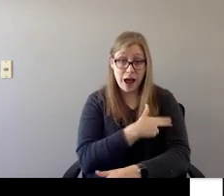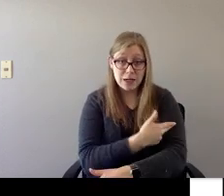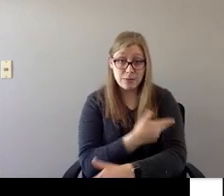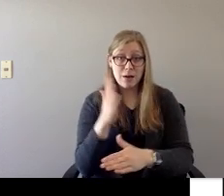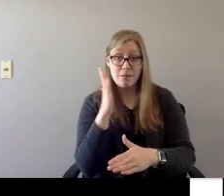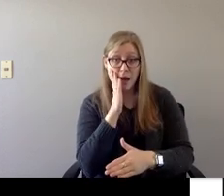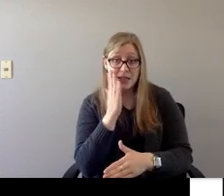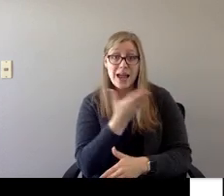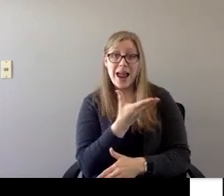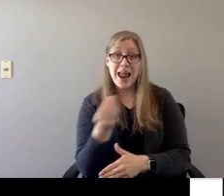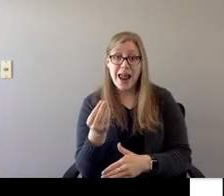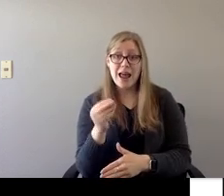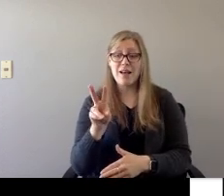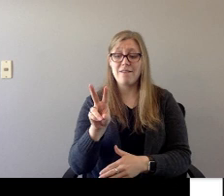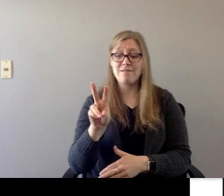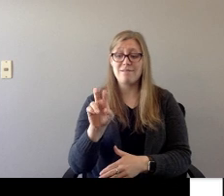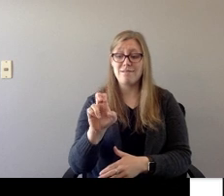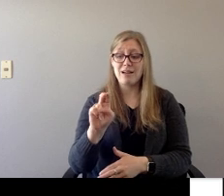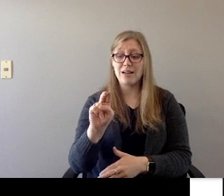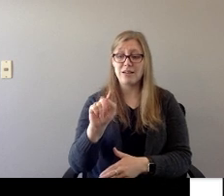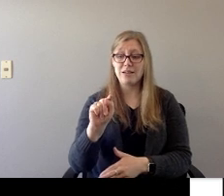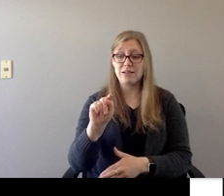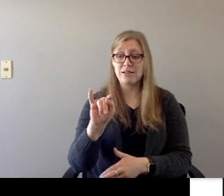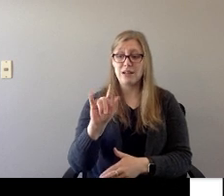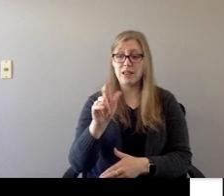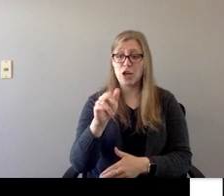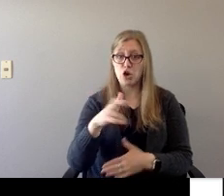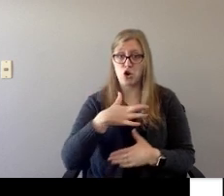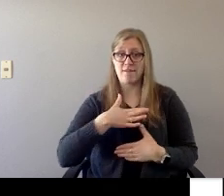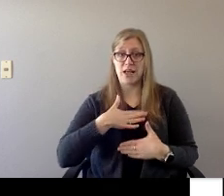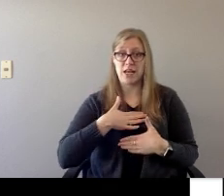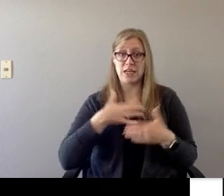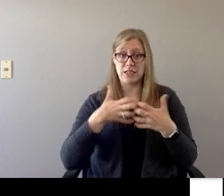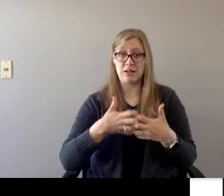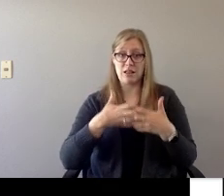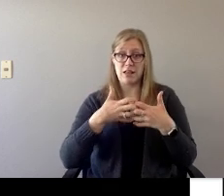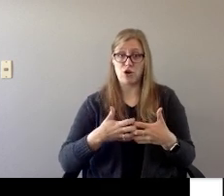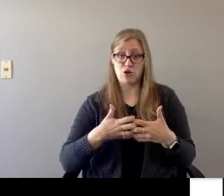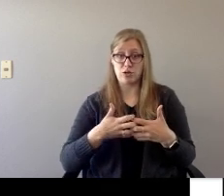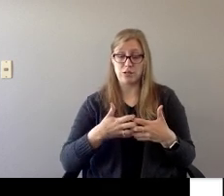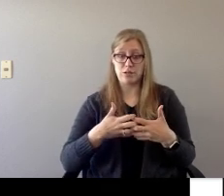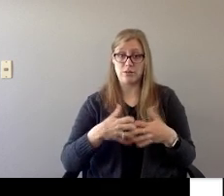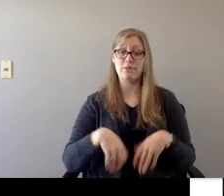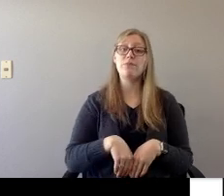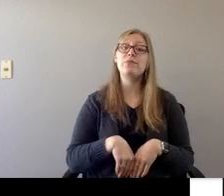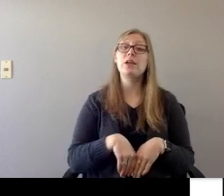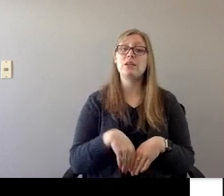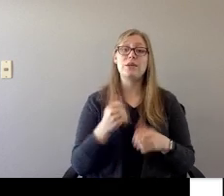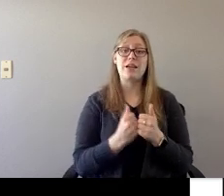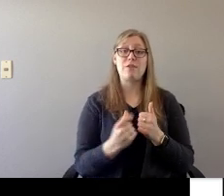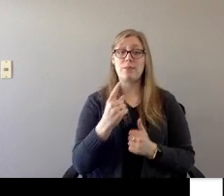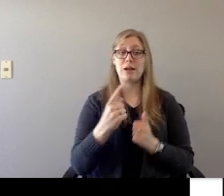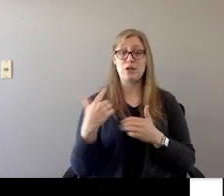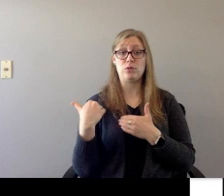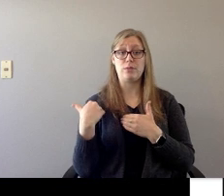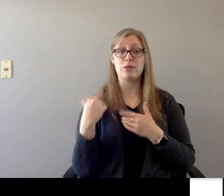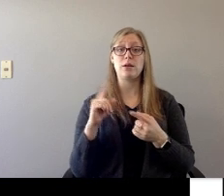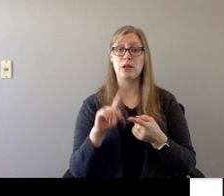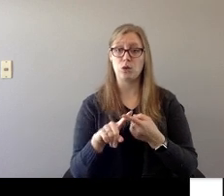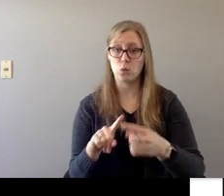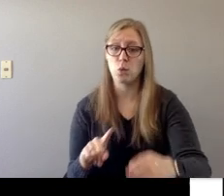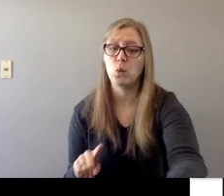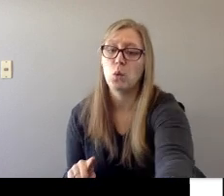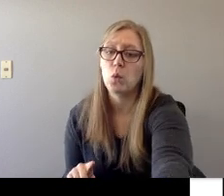the spread of this virus, and that's everyone's responsibility. A new study of U.S. COVID-19